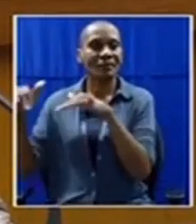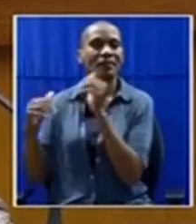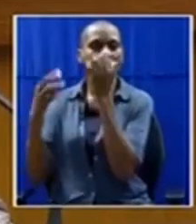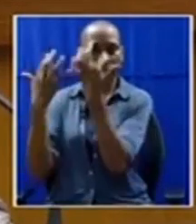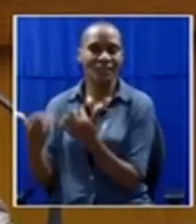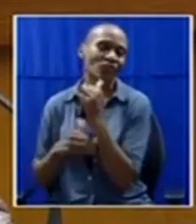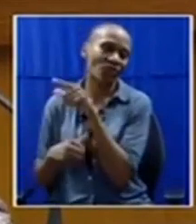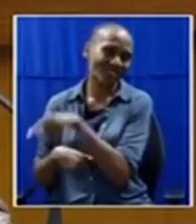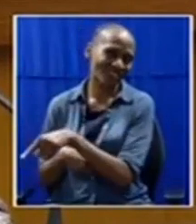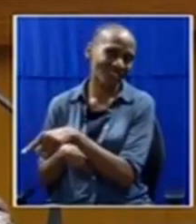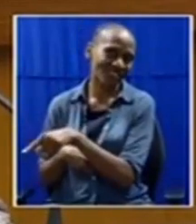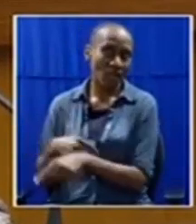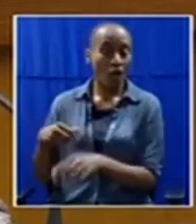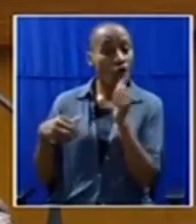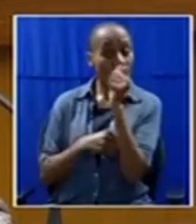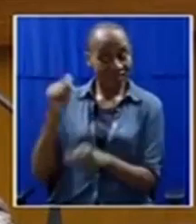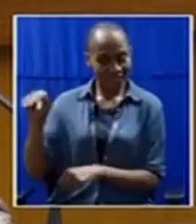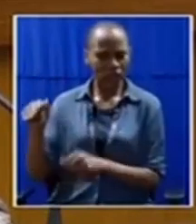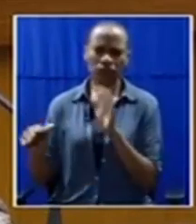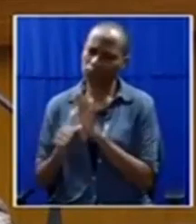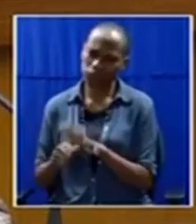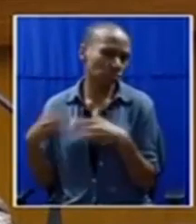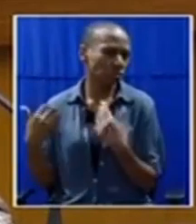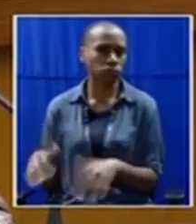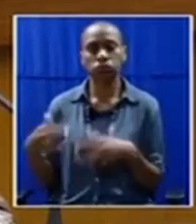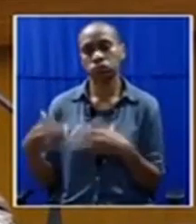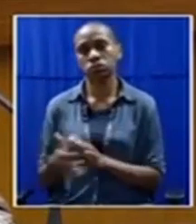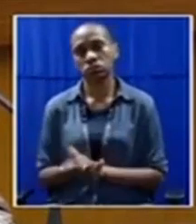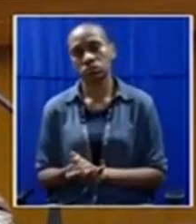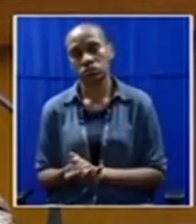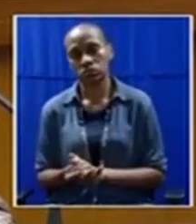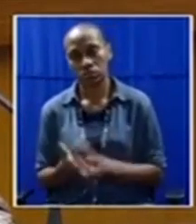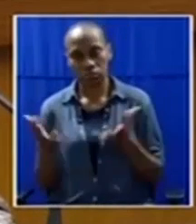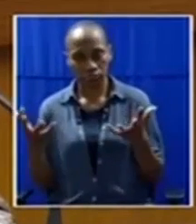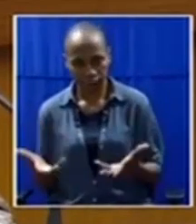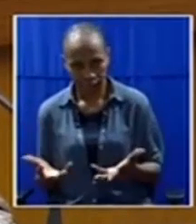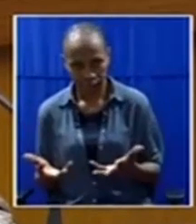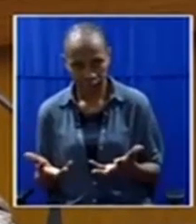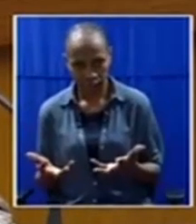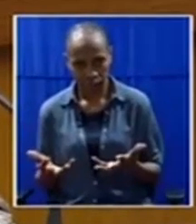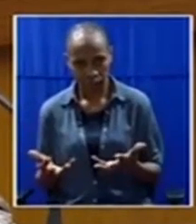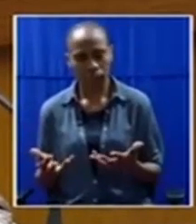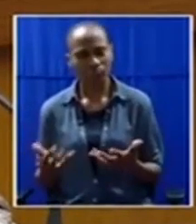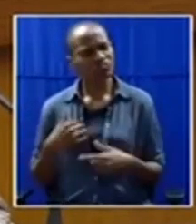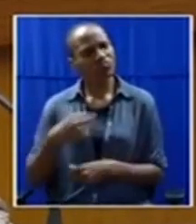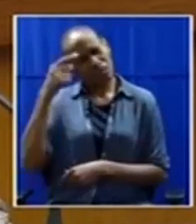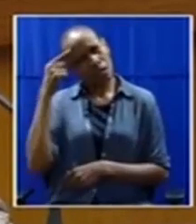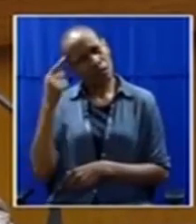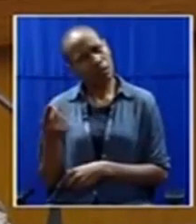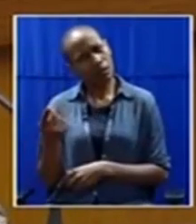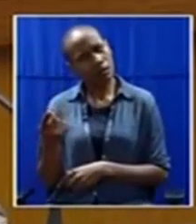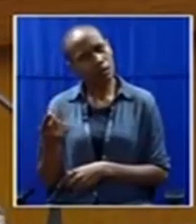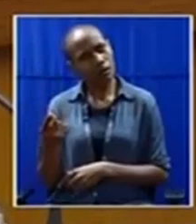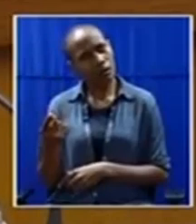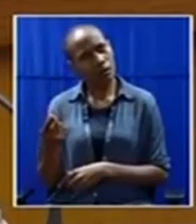Office. It's a very important structure, and I think it was correct that